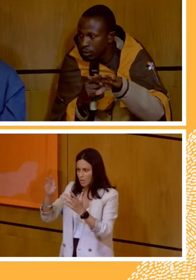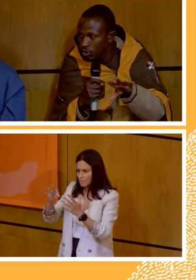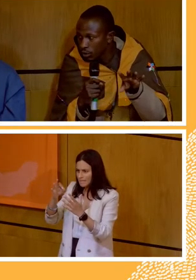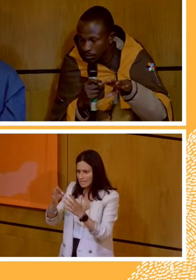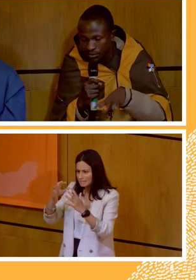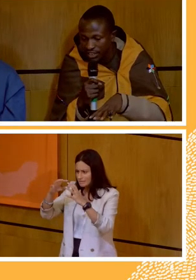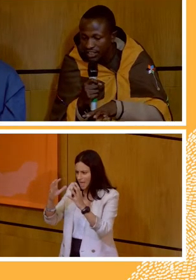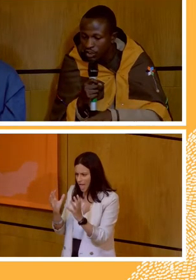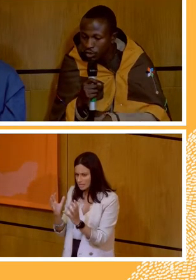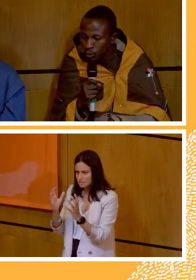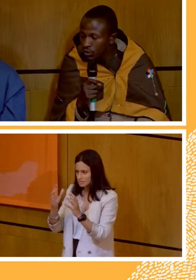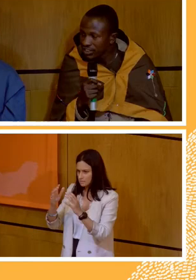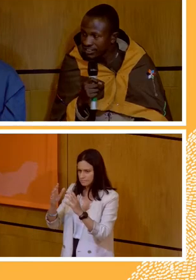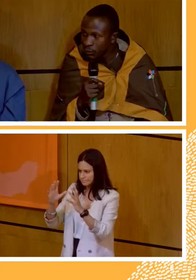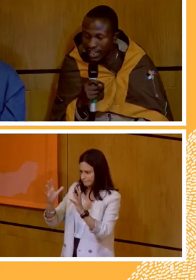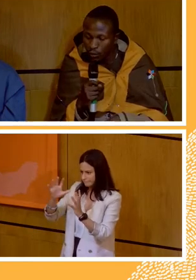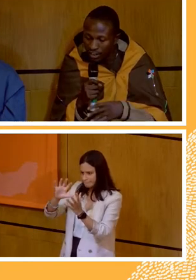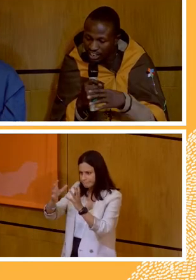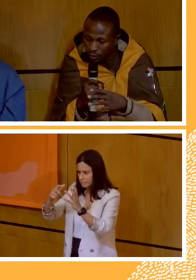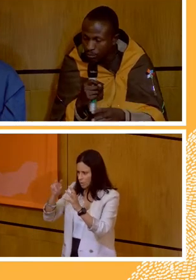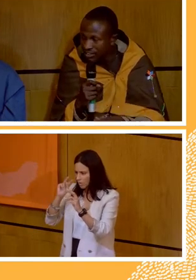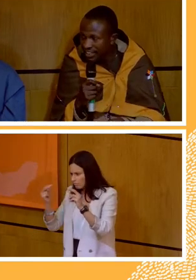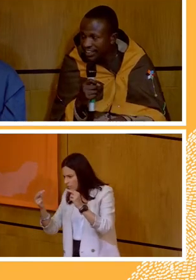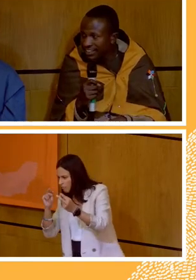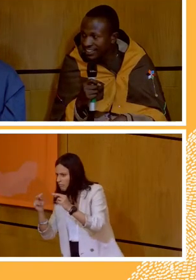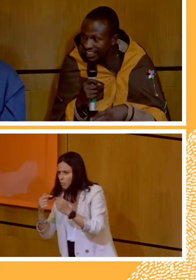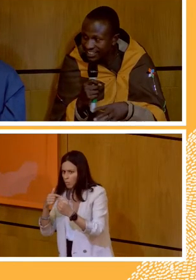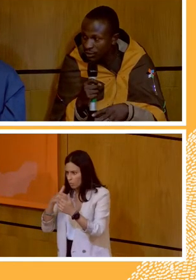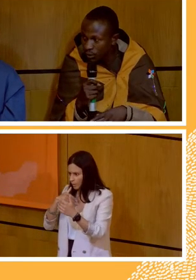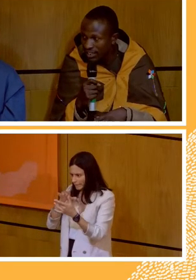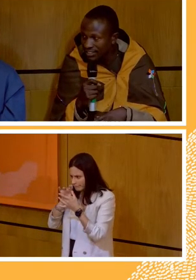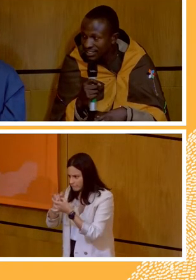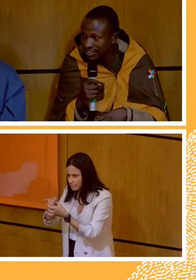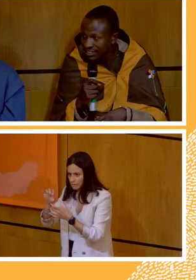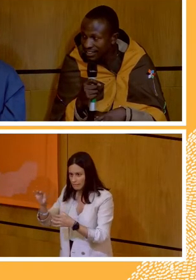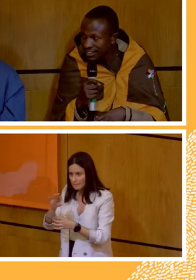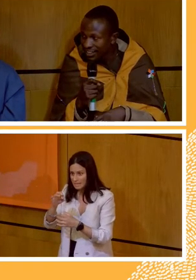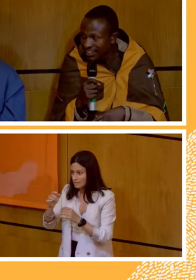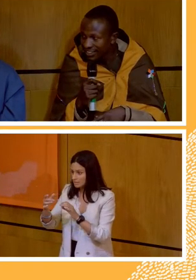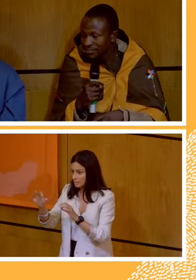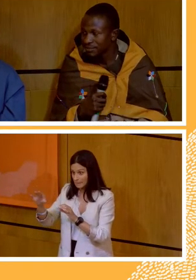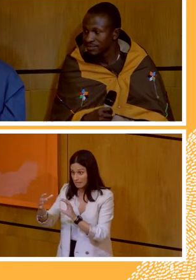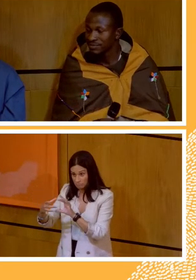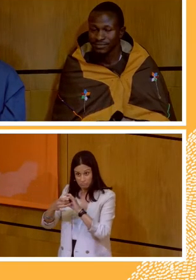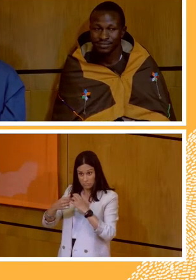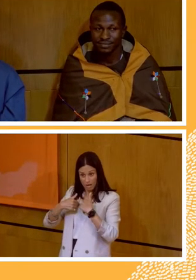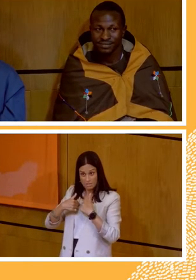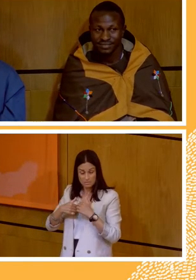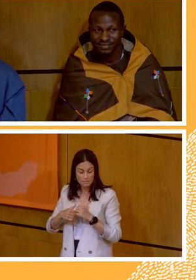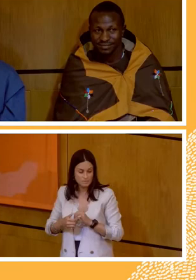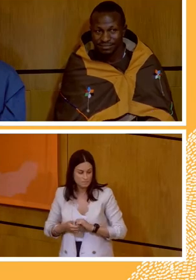different blossoms. So we are connected to bees and they listen to us.